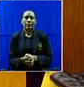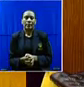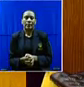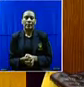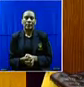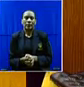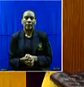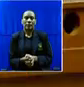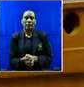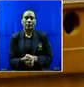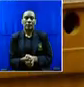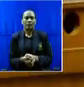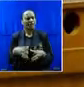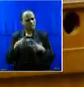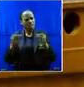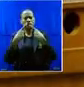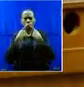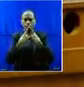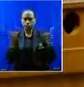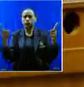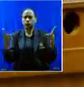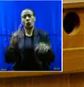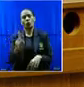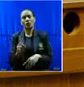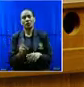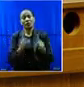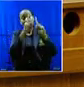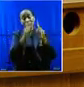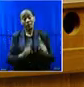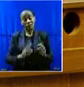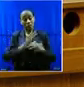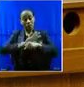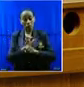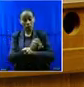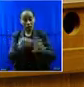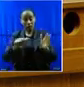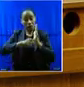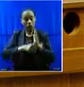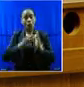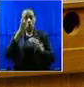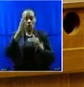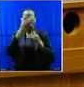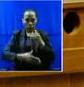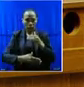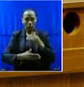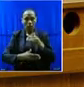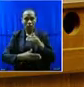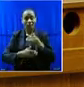We had announced that this special COVID grant will come to an end after